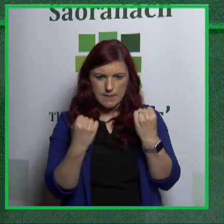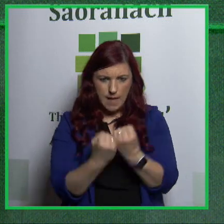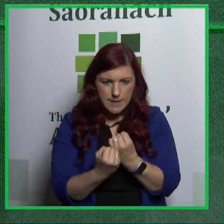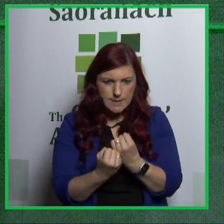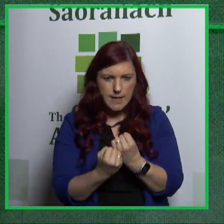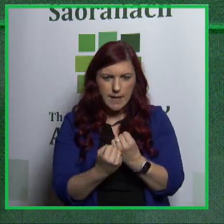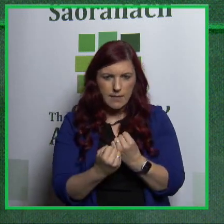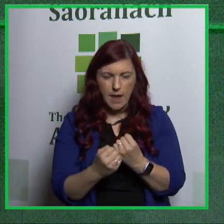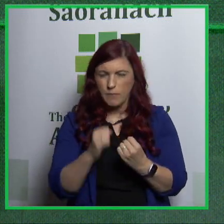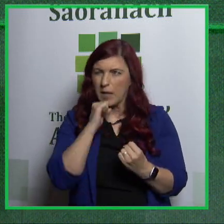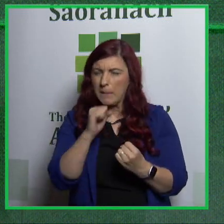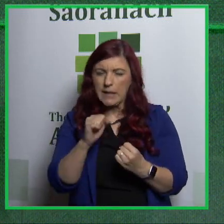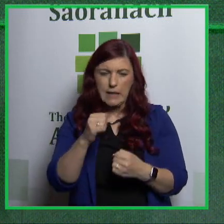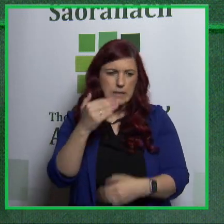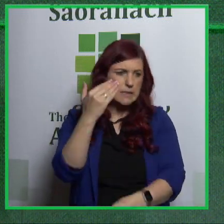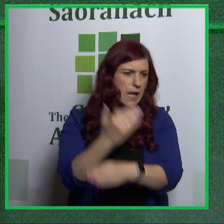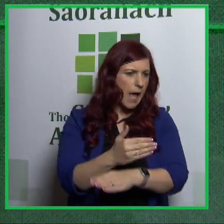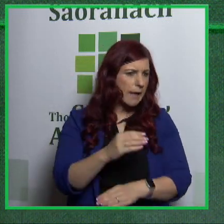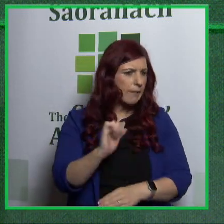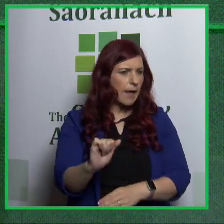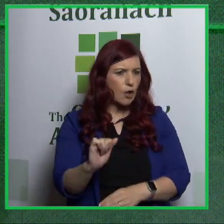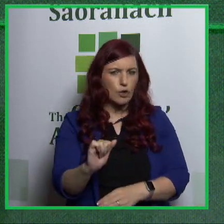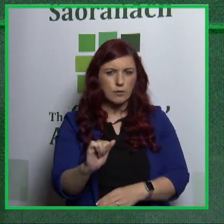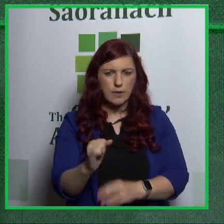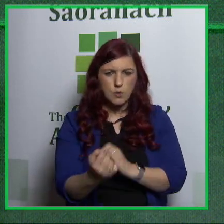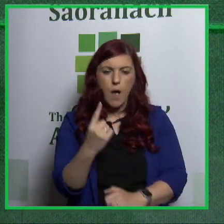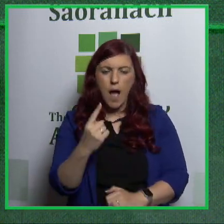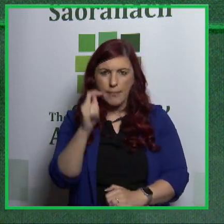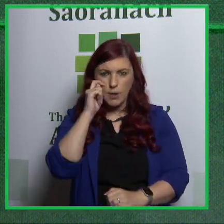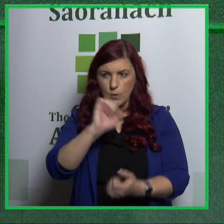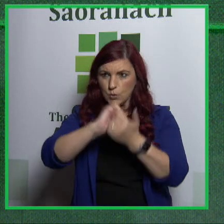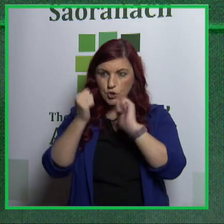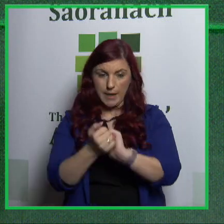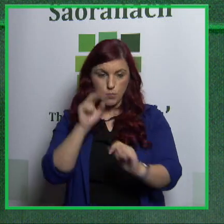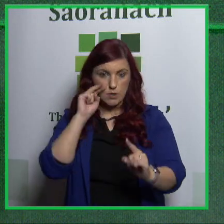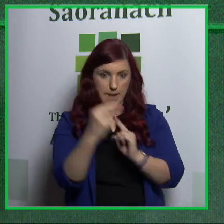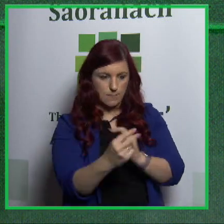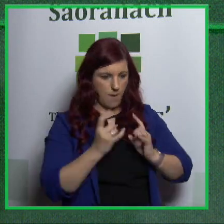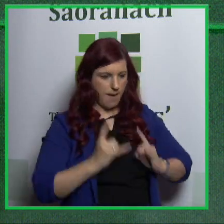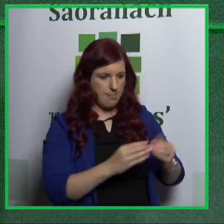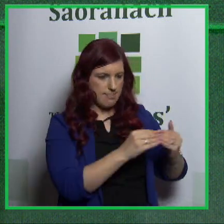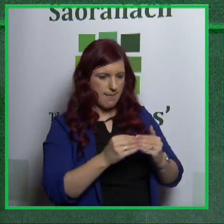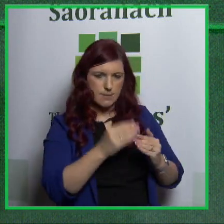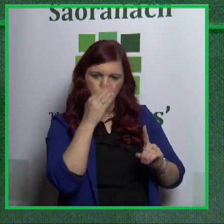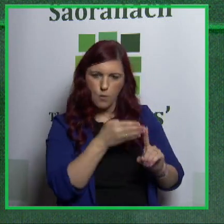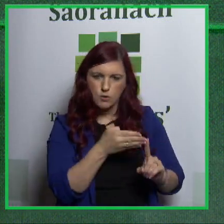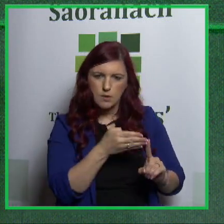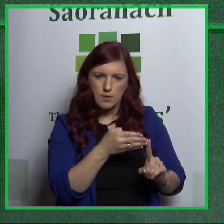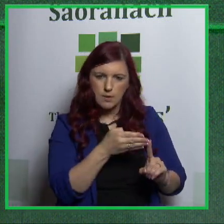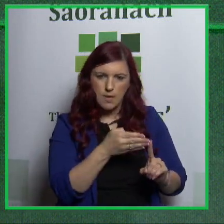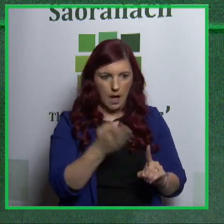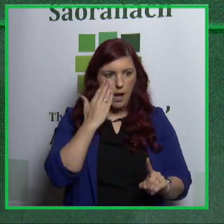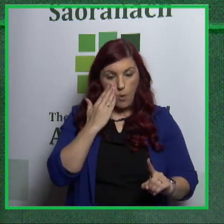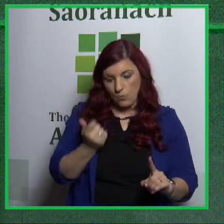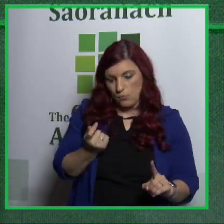or their representation doesn't pop up again. To see it from a health-led approach so that we can, like Carl has been saying before, to have this come